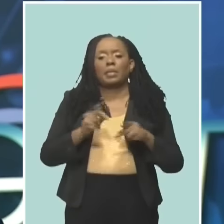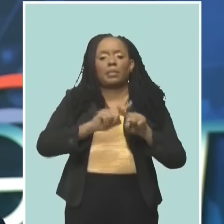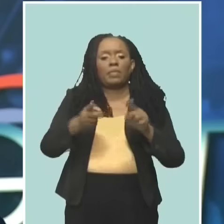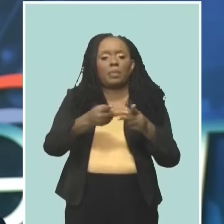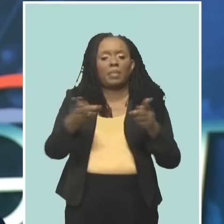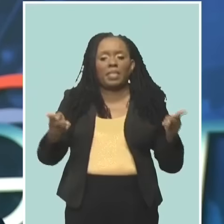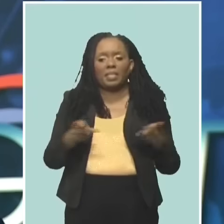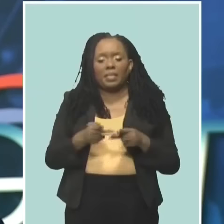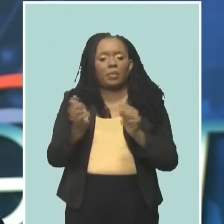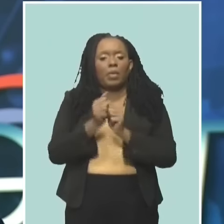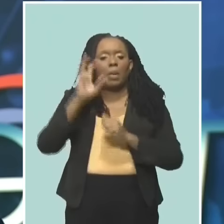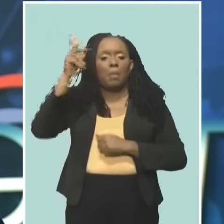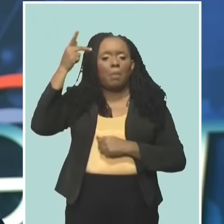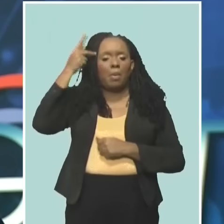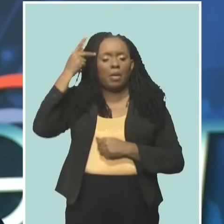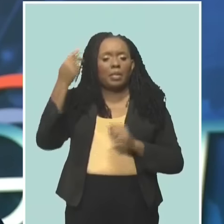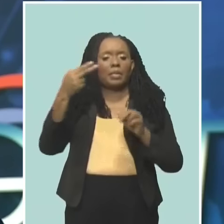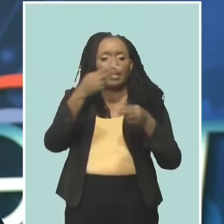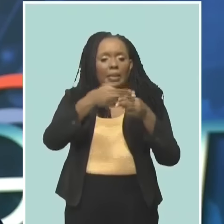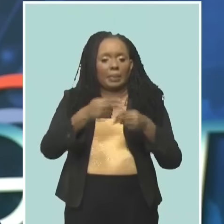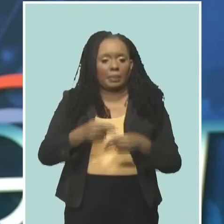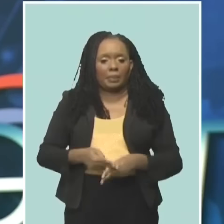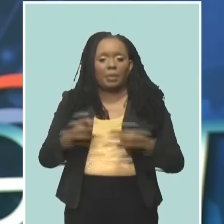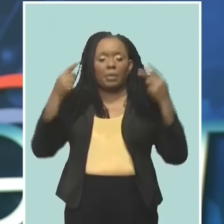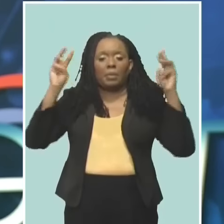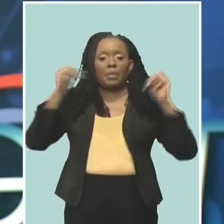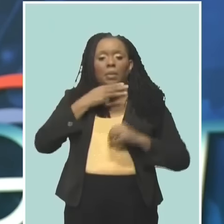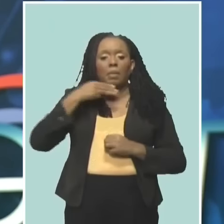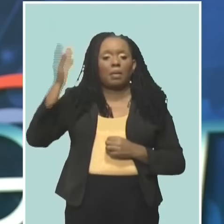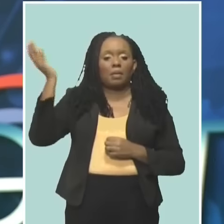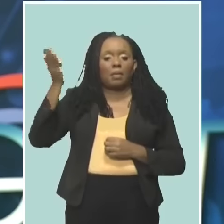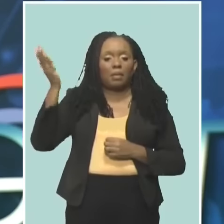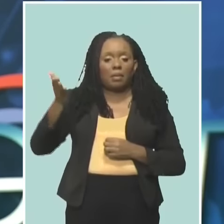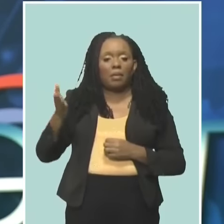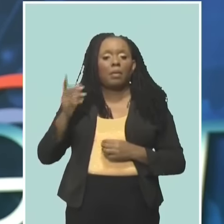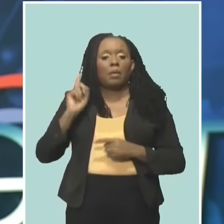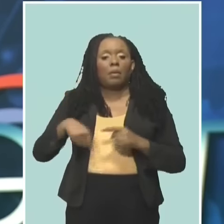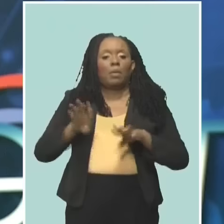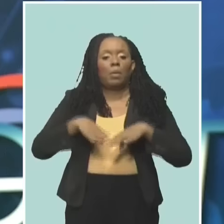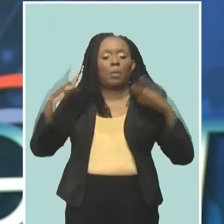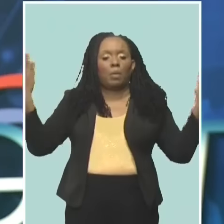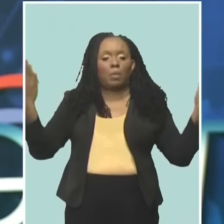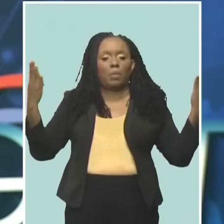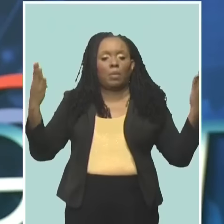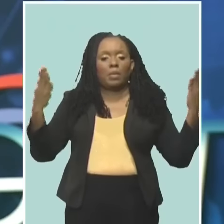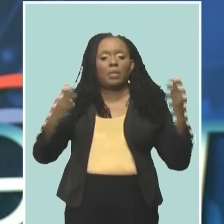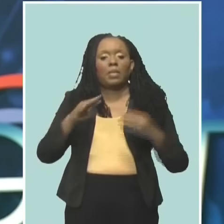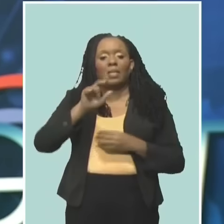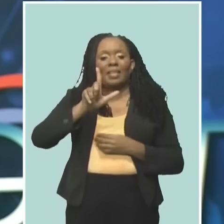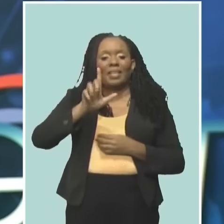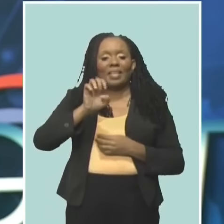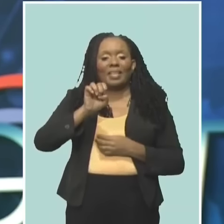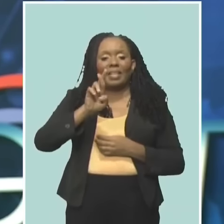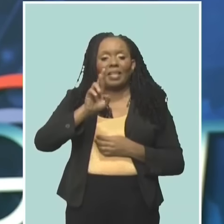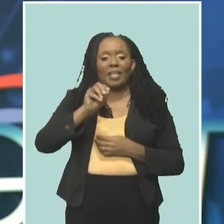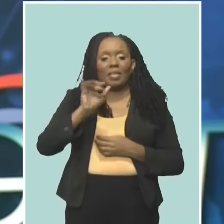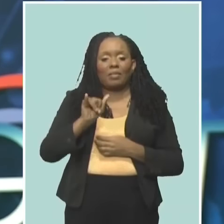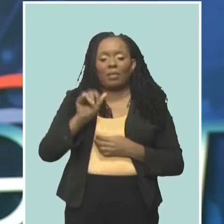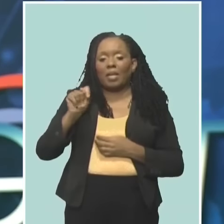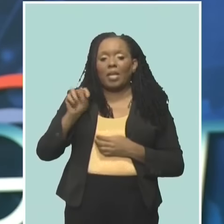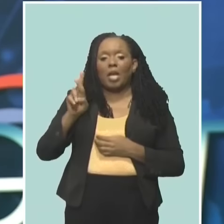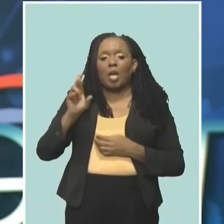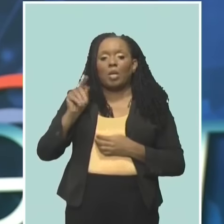Minister Mia Motley made that announcement today as she delivered remarks at the opening of the Leroy Trotman Customs House, the new home